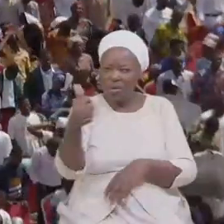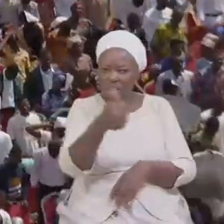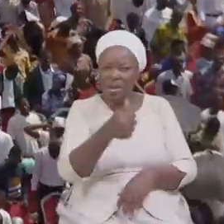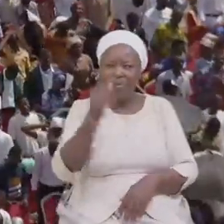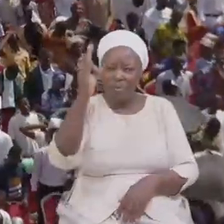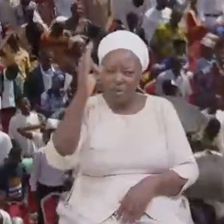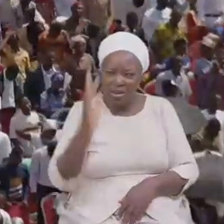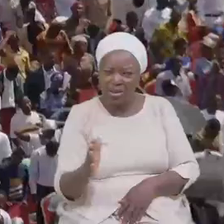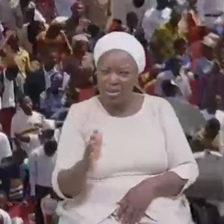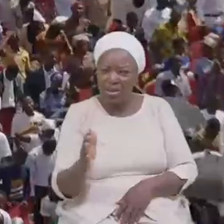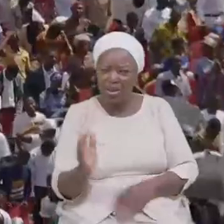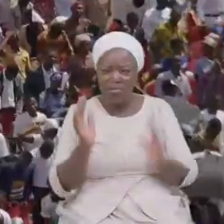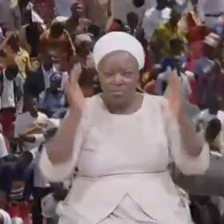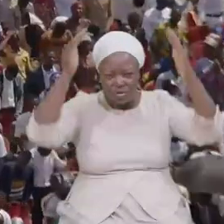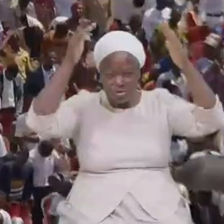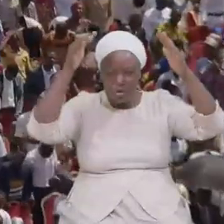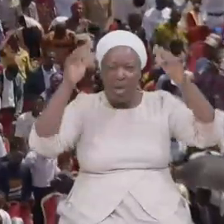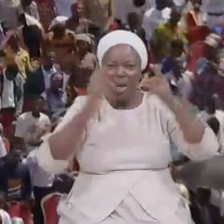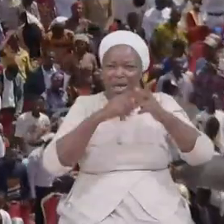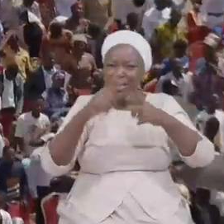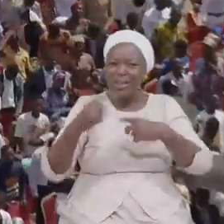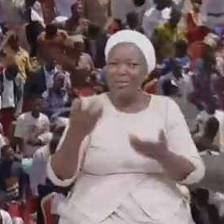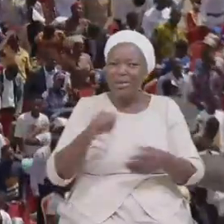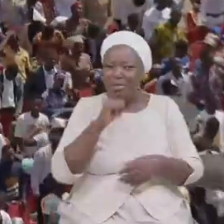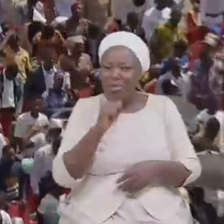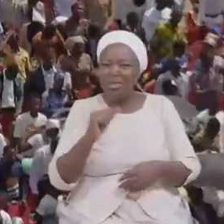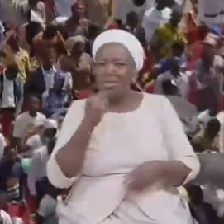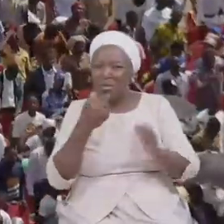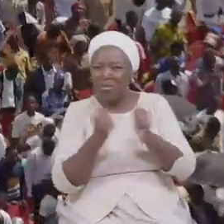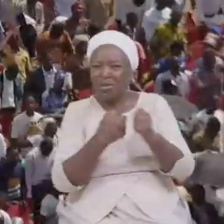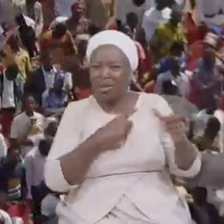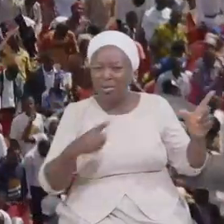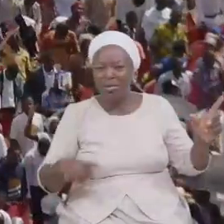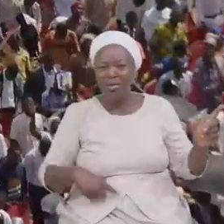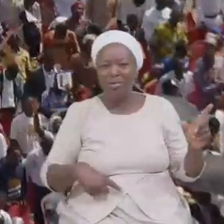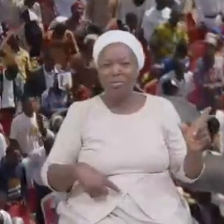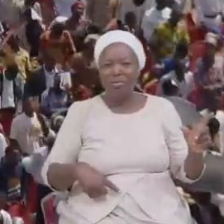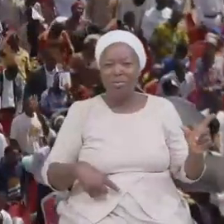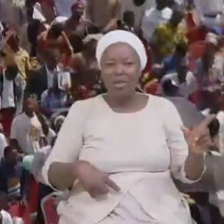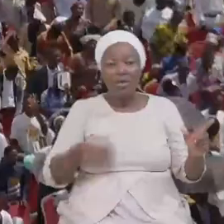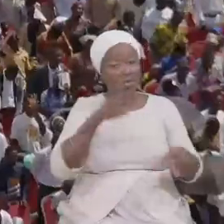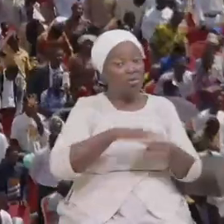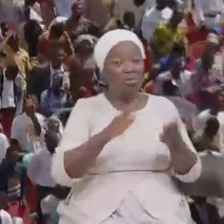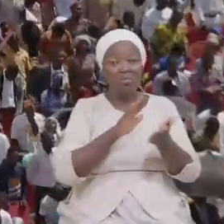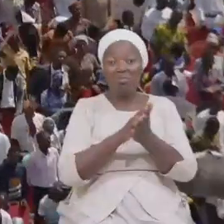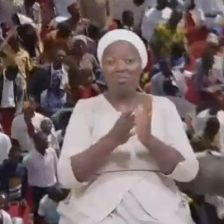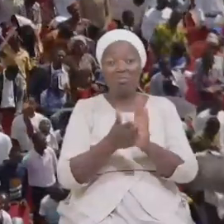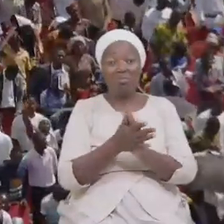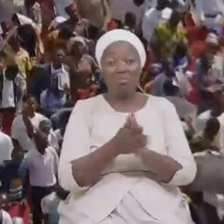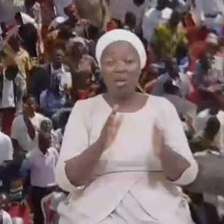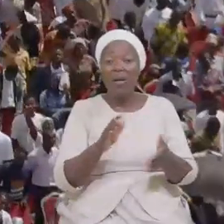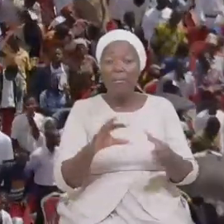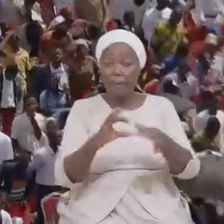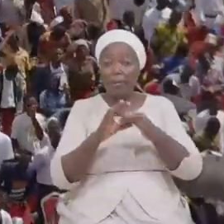bishop, and you play games and you are gambling before God, You don't belong to him. Whatever your position,